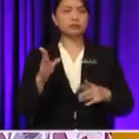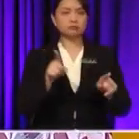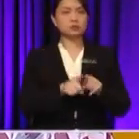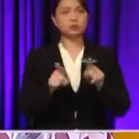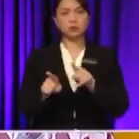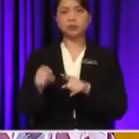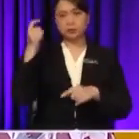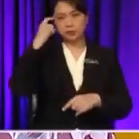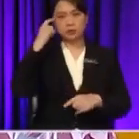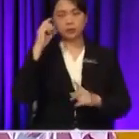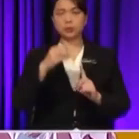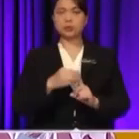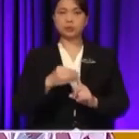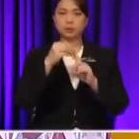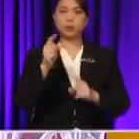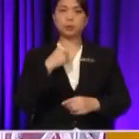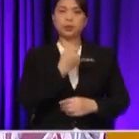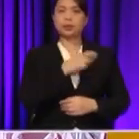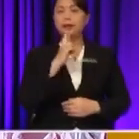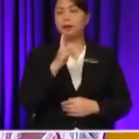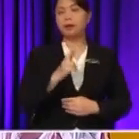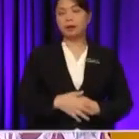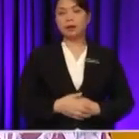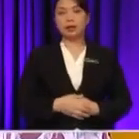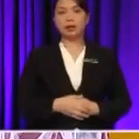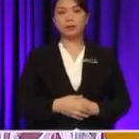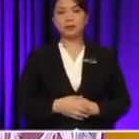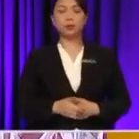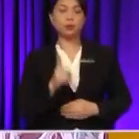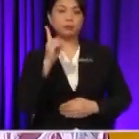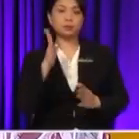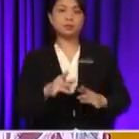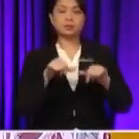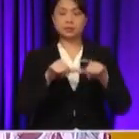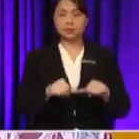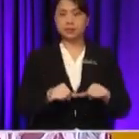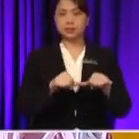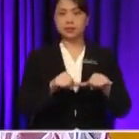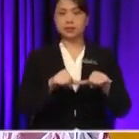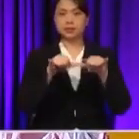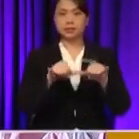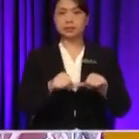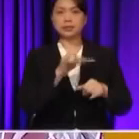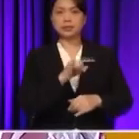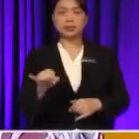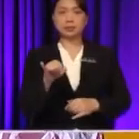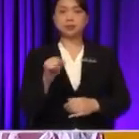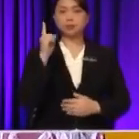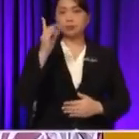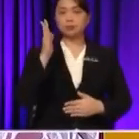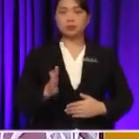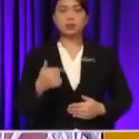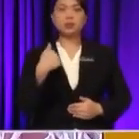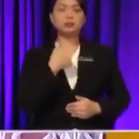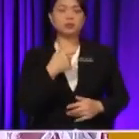we are living single or staying alone, I think it will cost the same amount either we